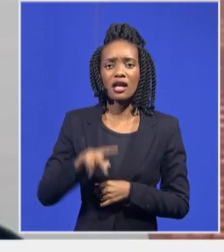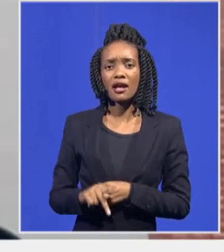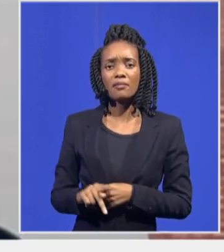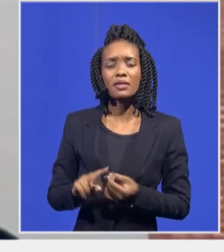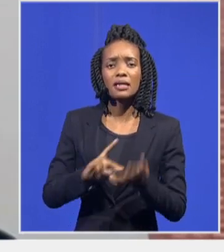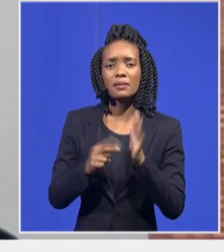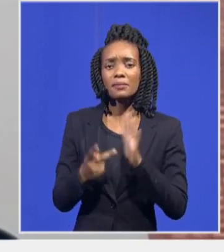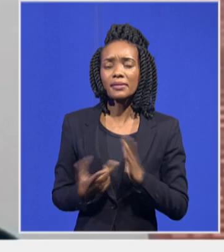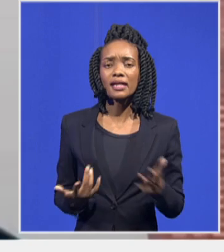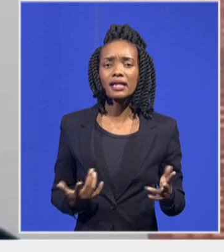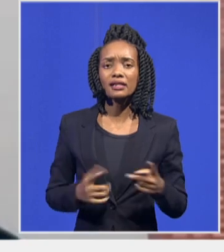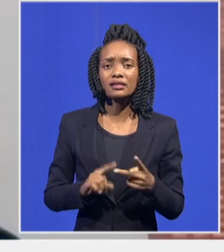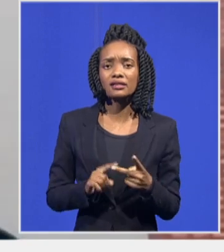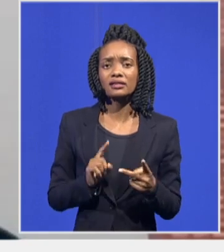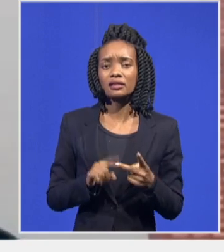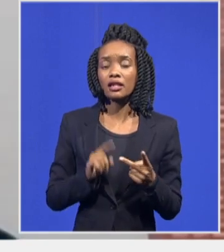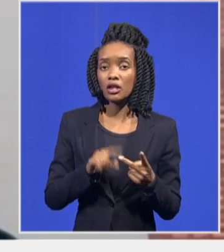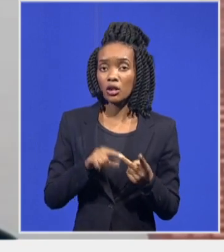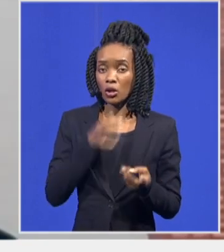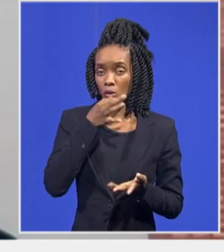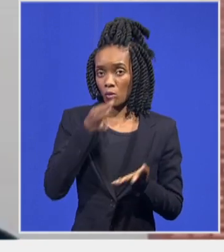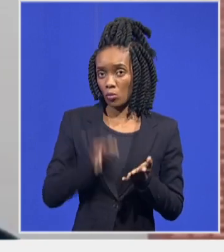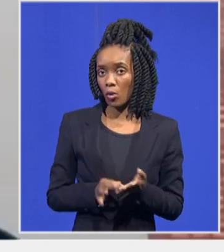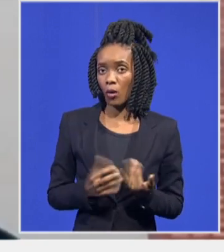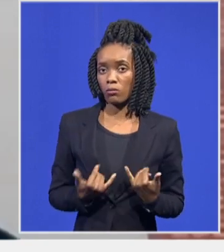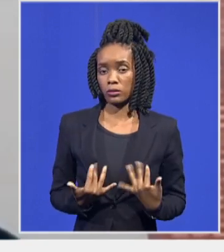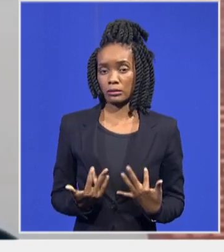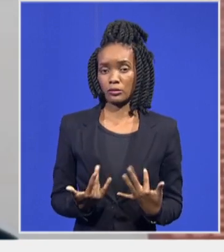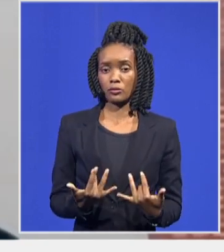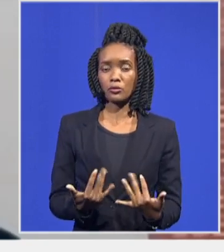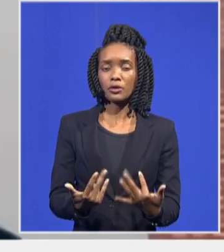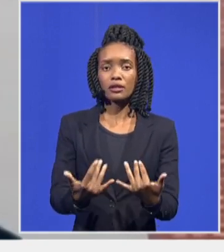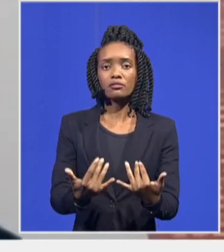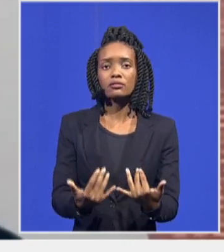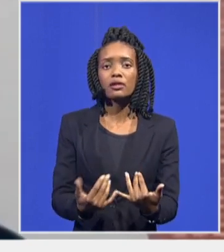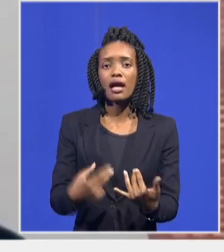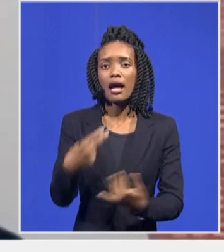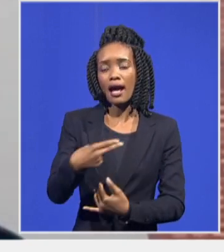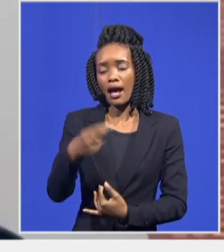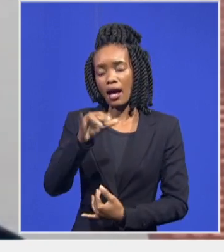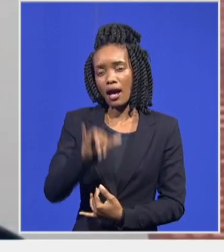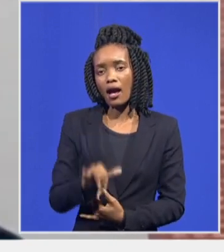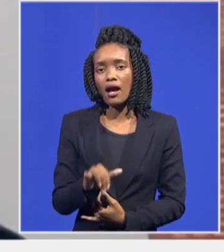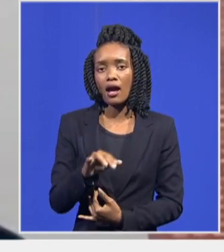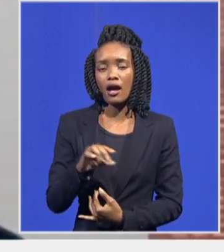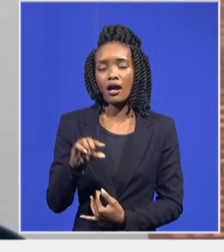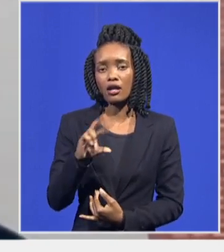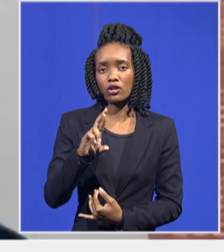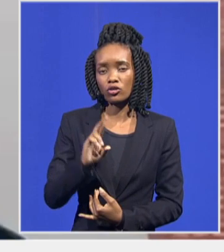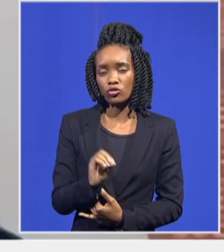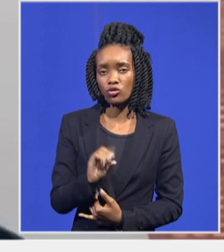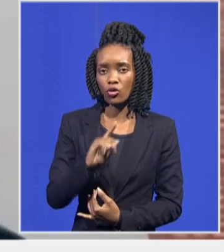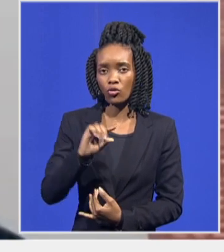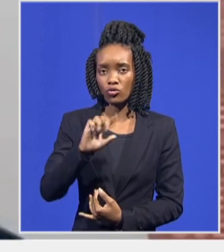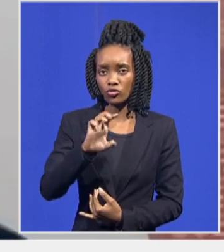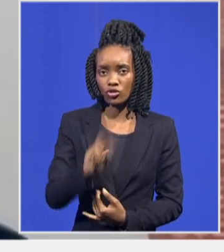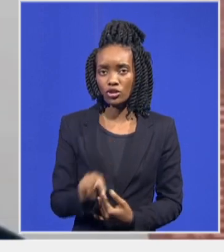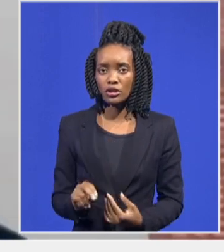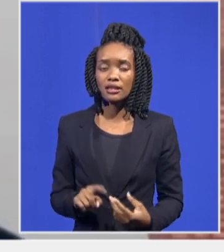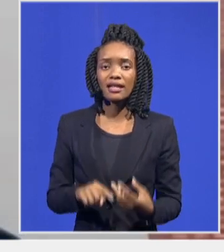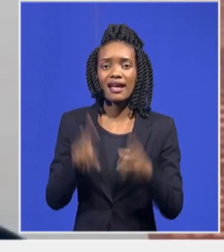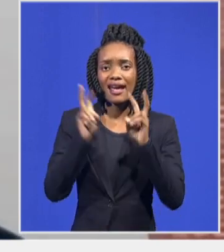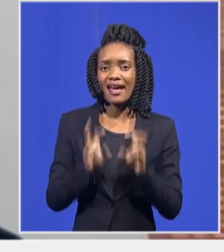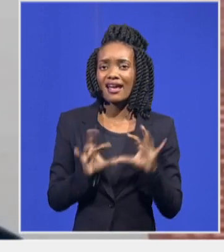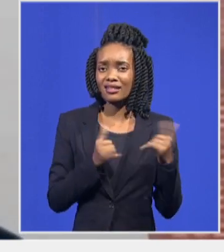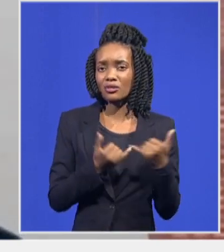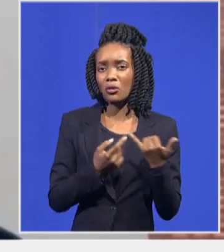PCC proposing green hydrogen and EVs to be withdrawn from the JET IP, and then given the state of ESCOM and government finance,